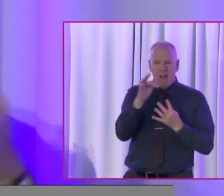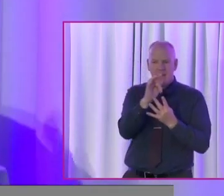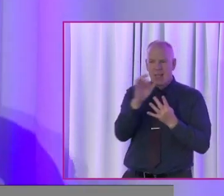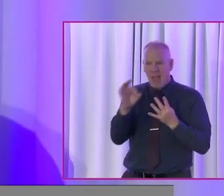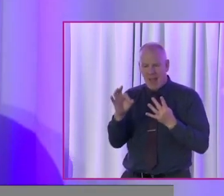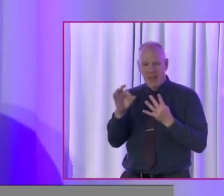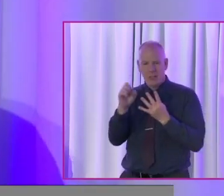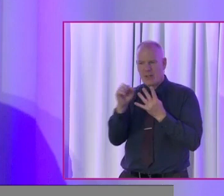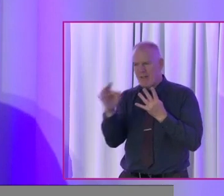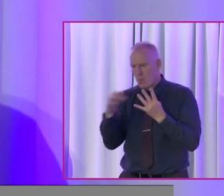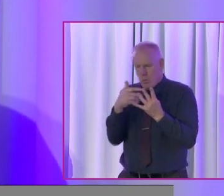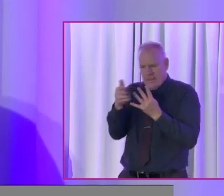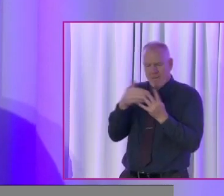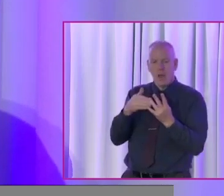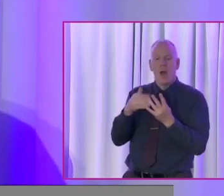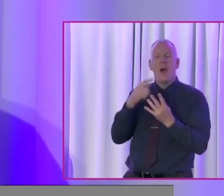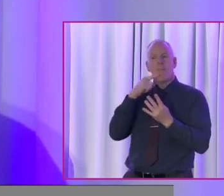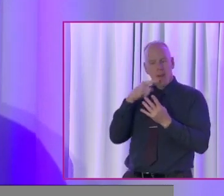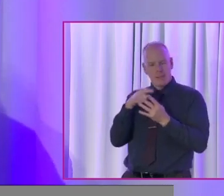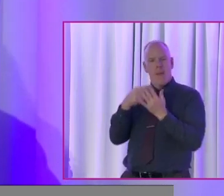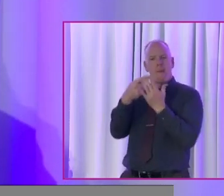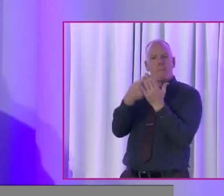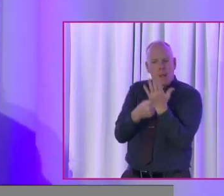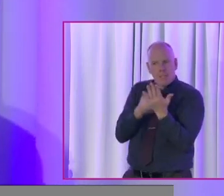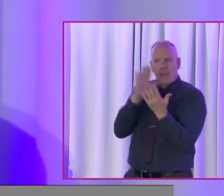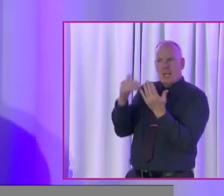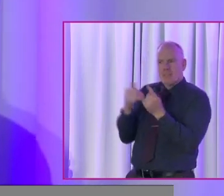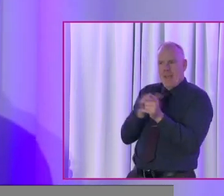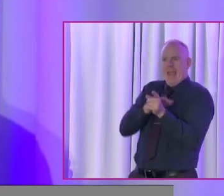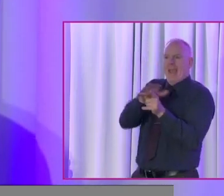these policies need to be driven by disabled people who are going to be affected by it.